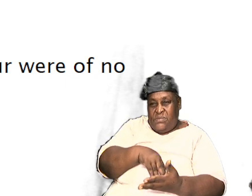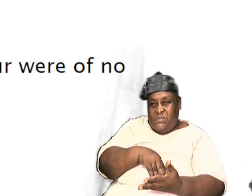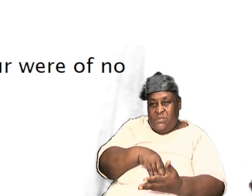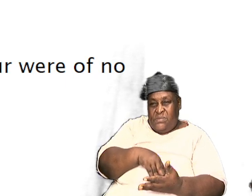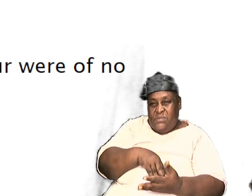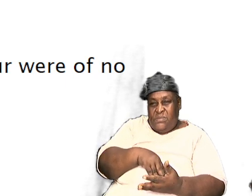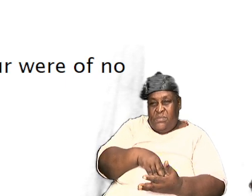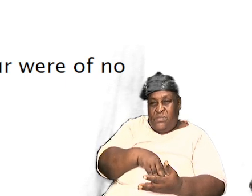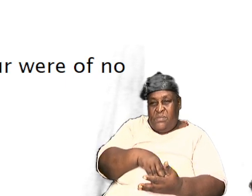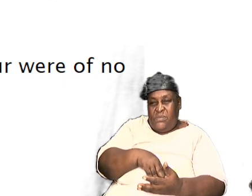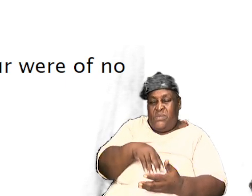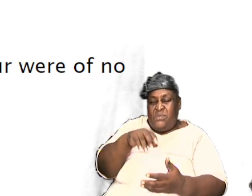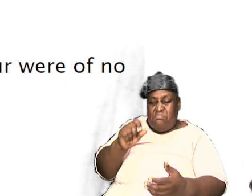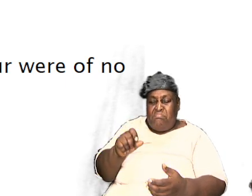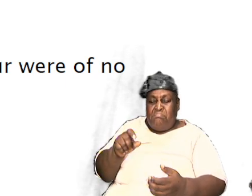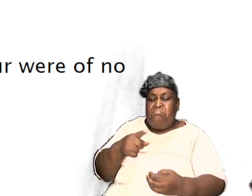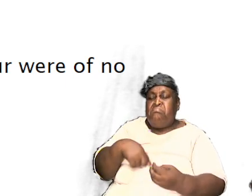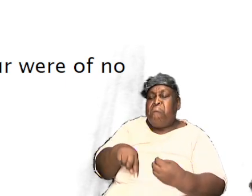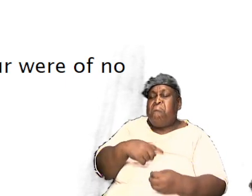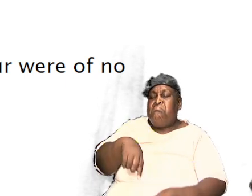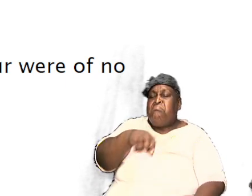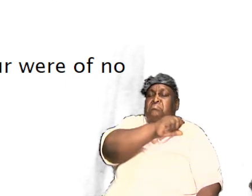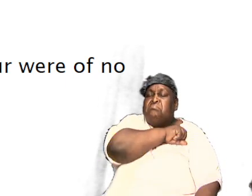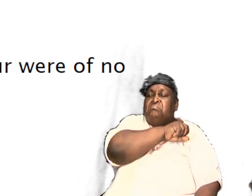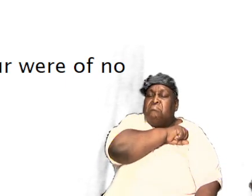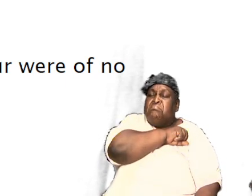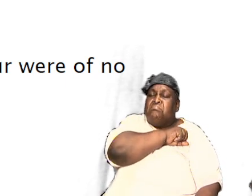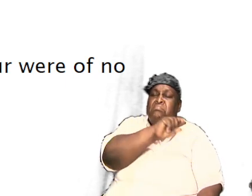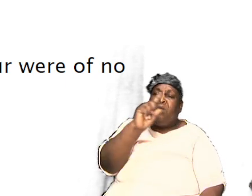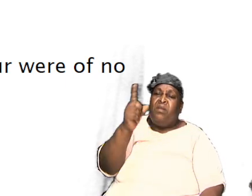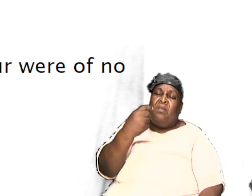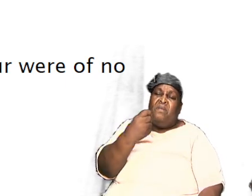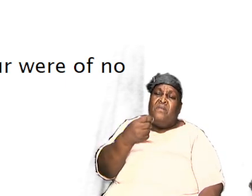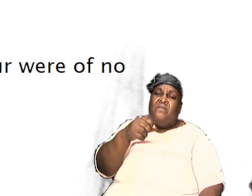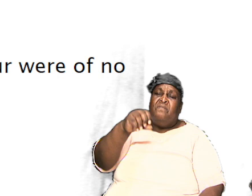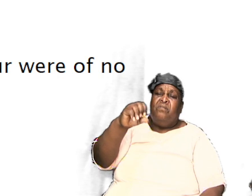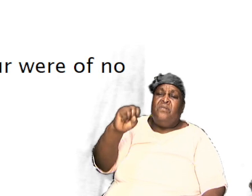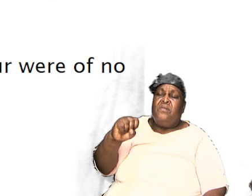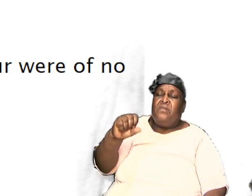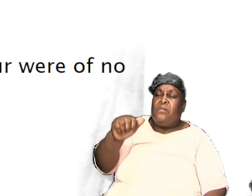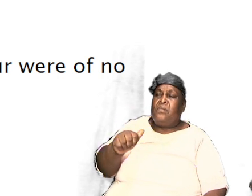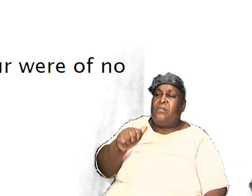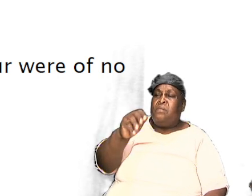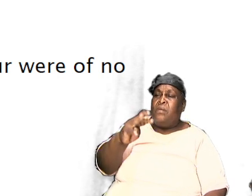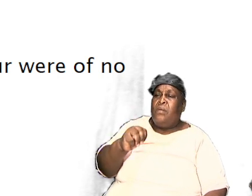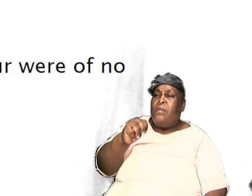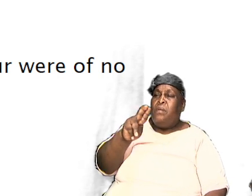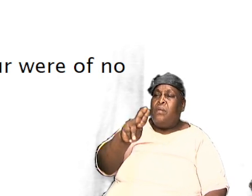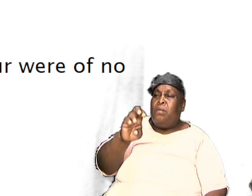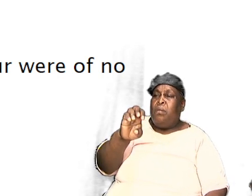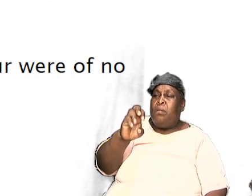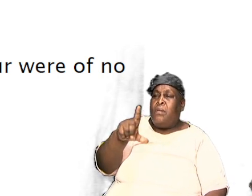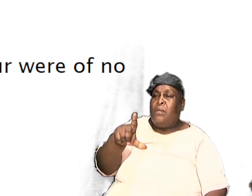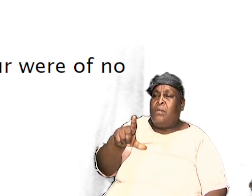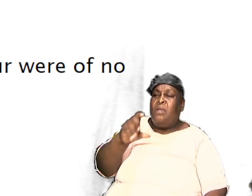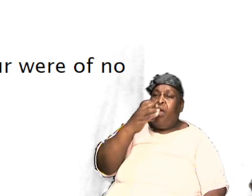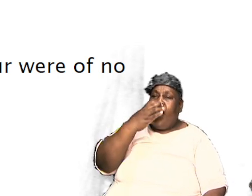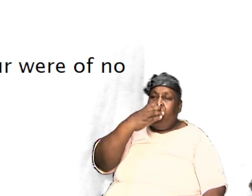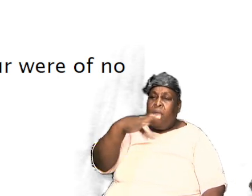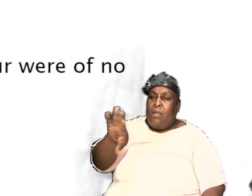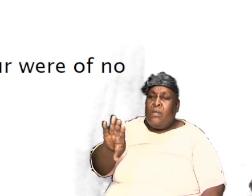about Saul. And this is 1 Samuel 14, verse 24. He said, curse me the man who eats